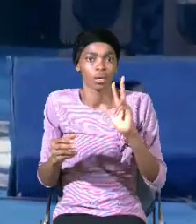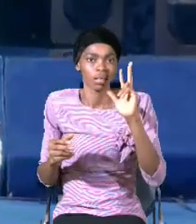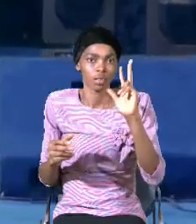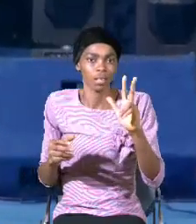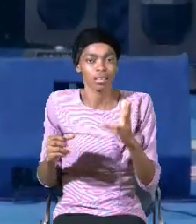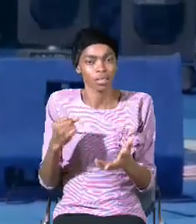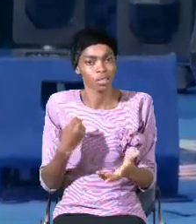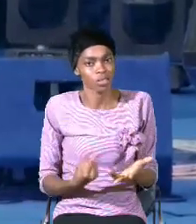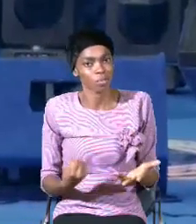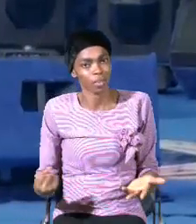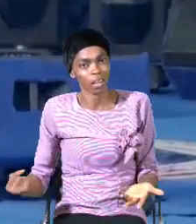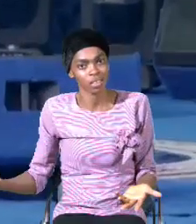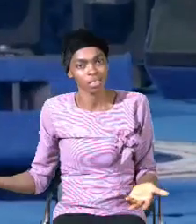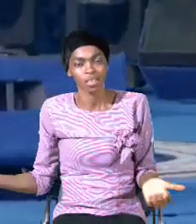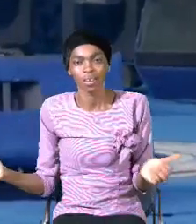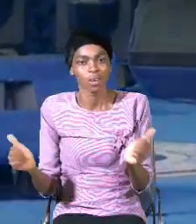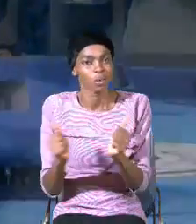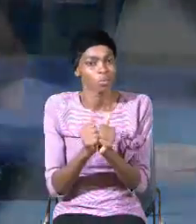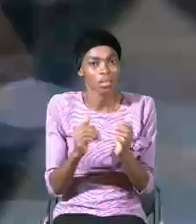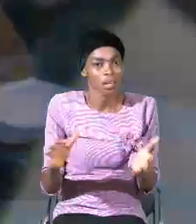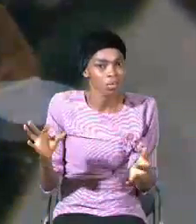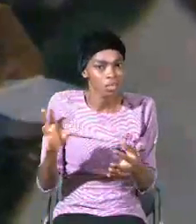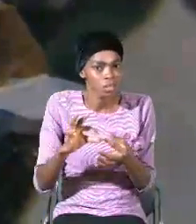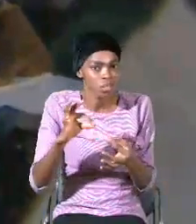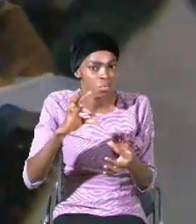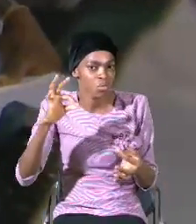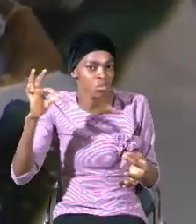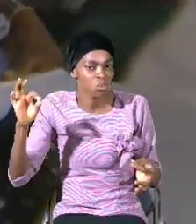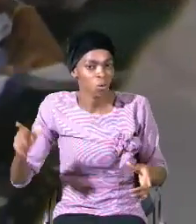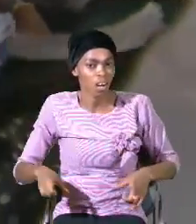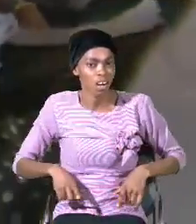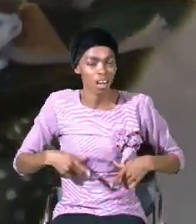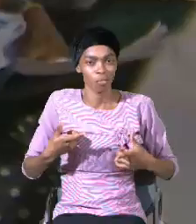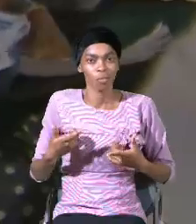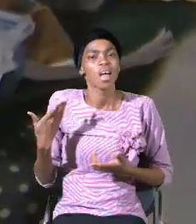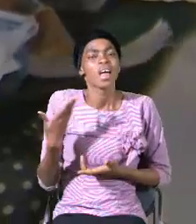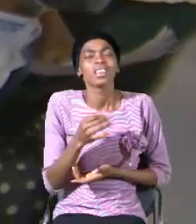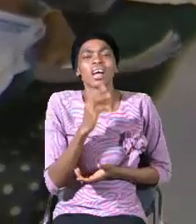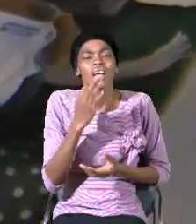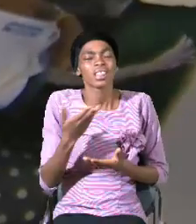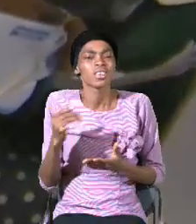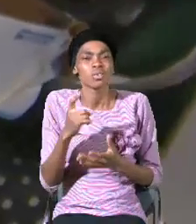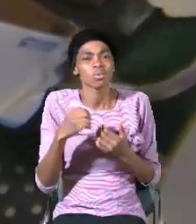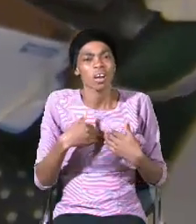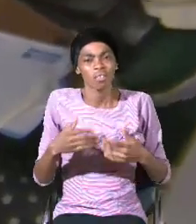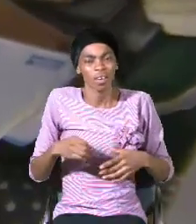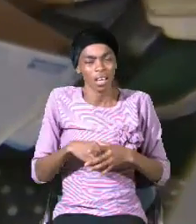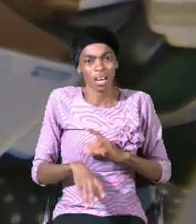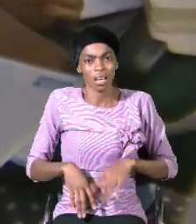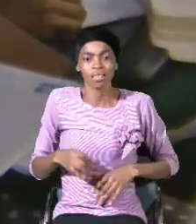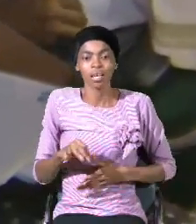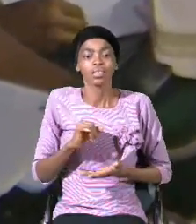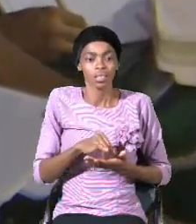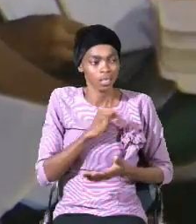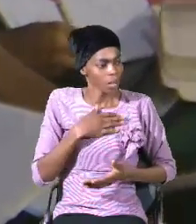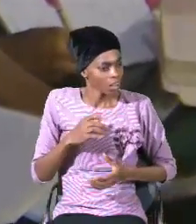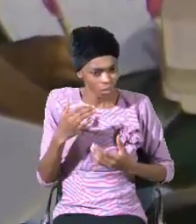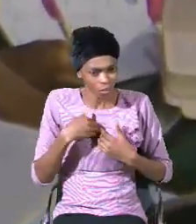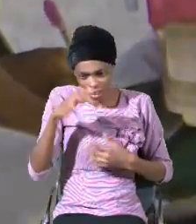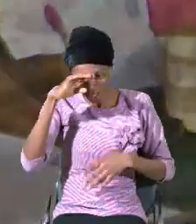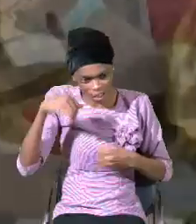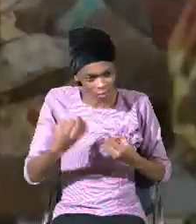spirituality. Tangible things, touchable things, the things they have in life, that's mine. You know how many cars I have, you know